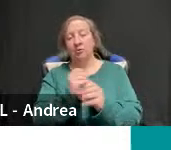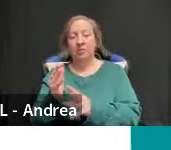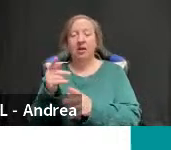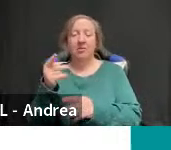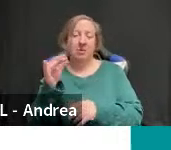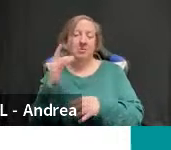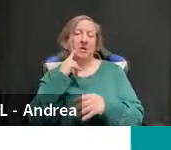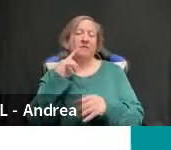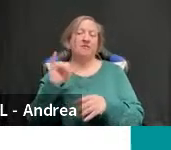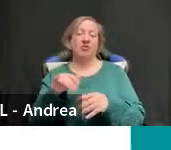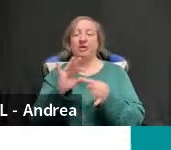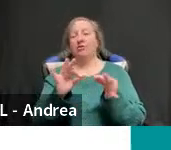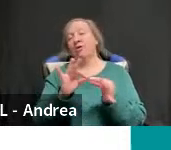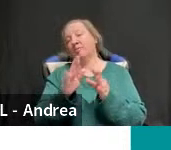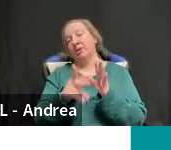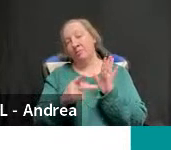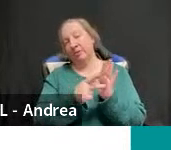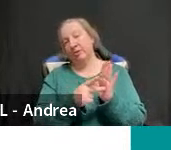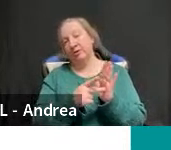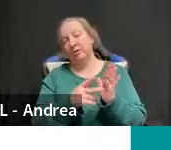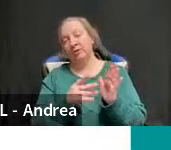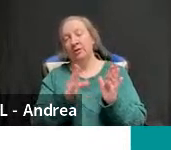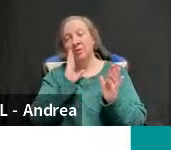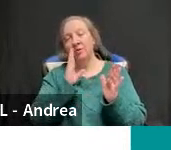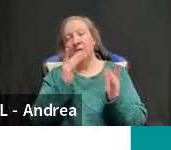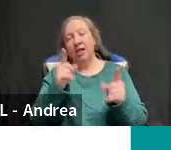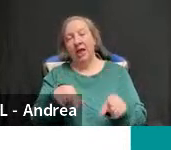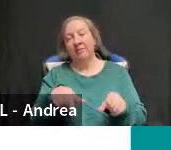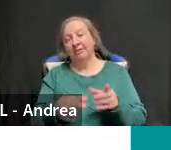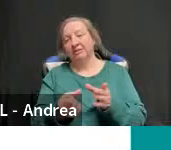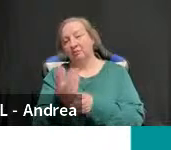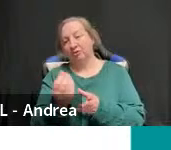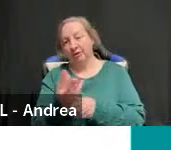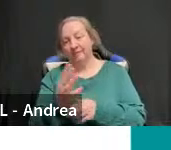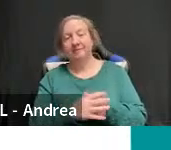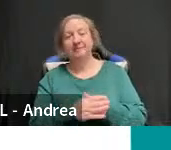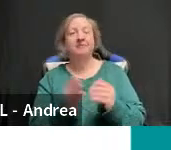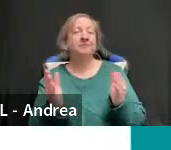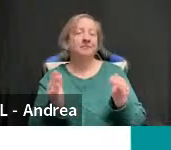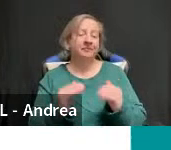we're anticipating that will occur this spring. Next slide,